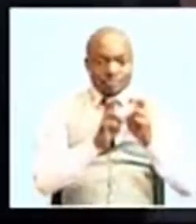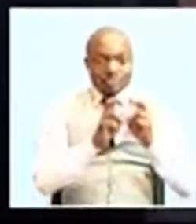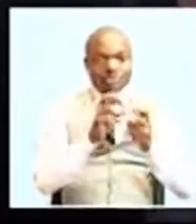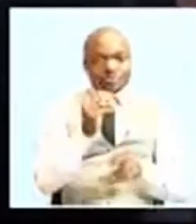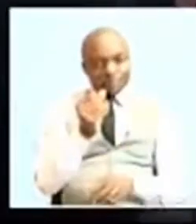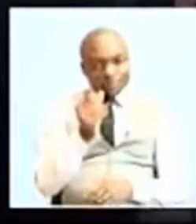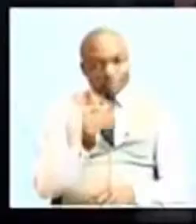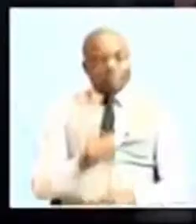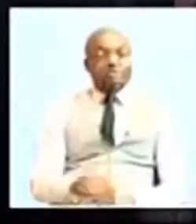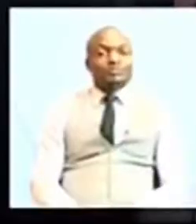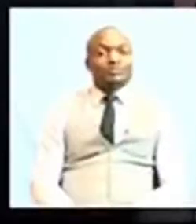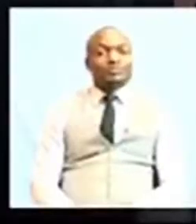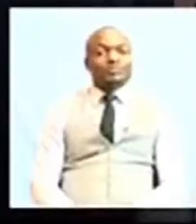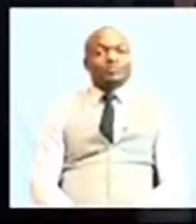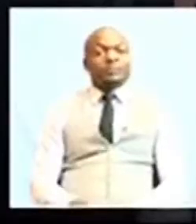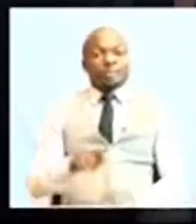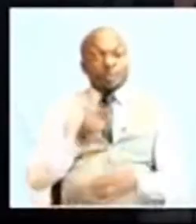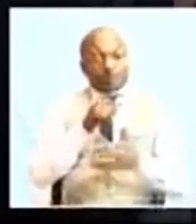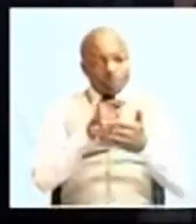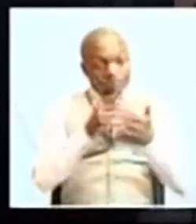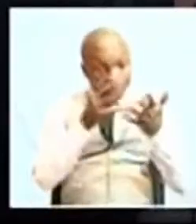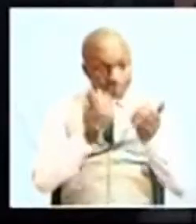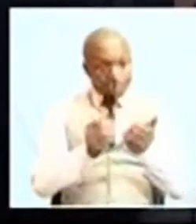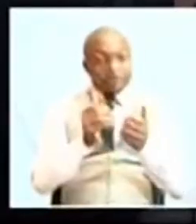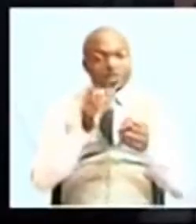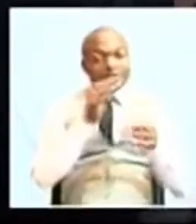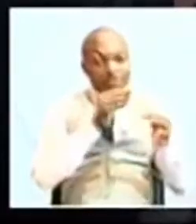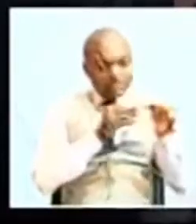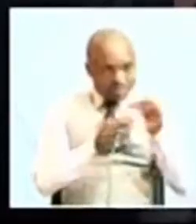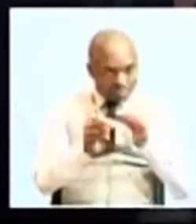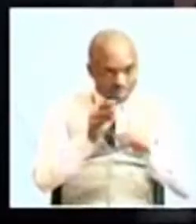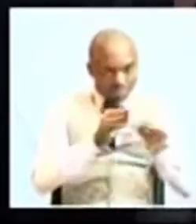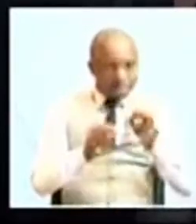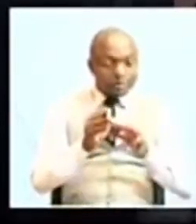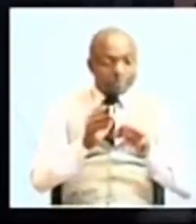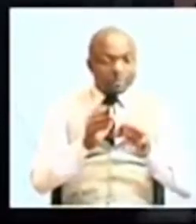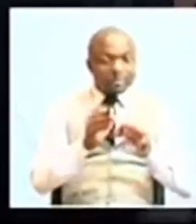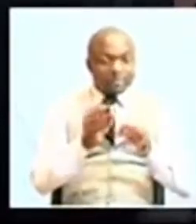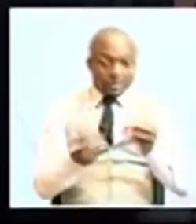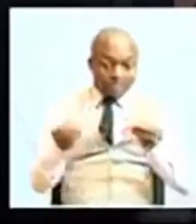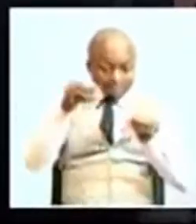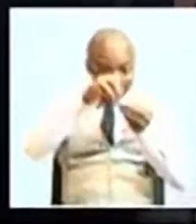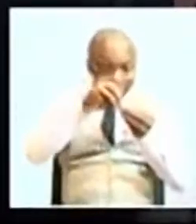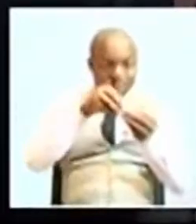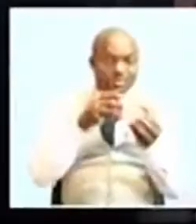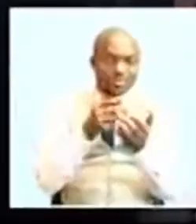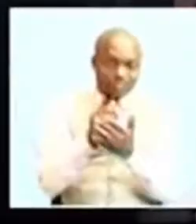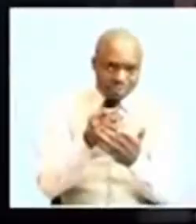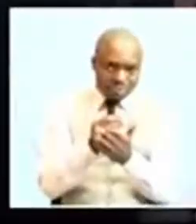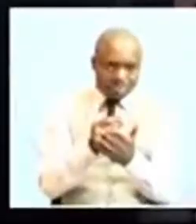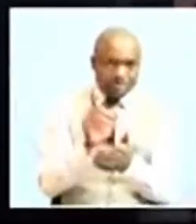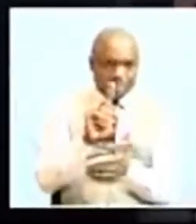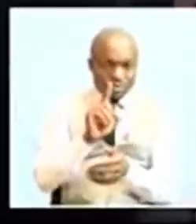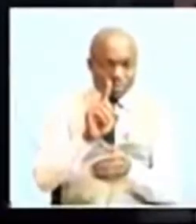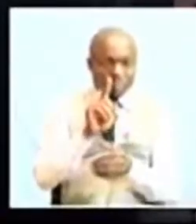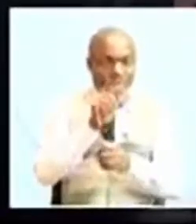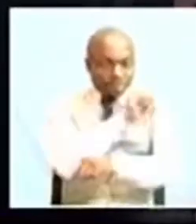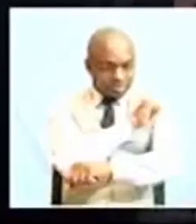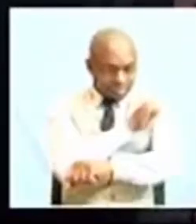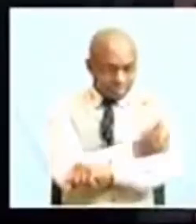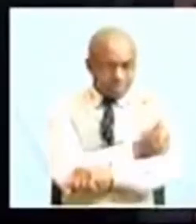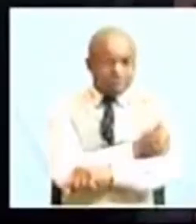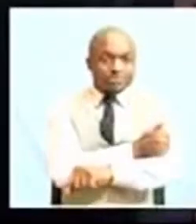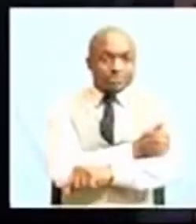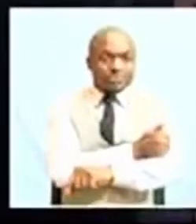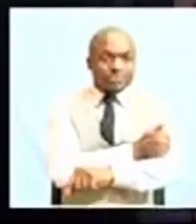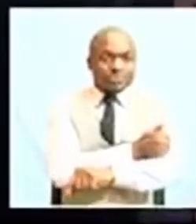amount. That is what we want to seek in terms of the source additional funding, where the authorities and